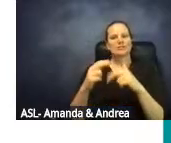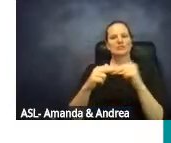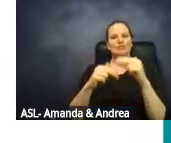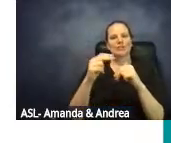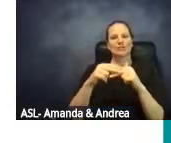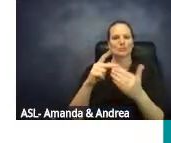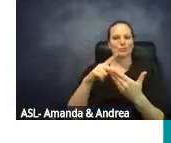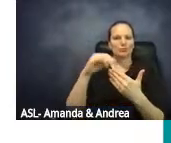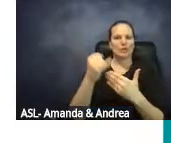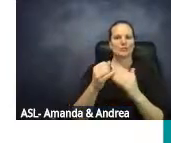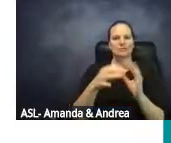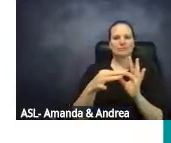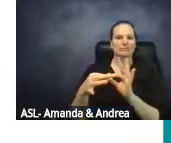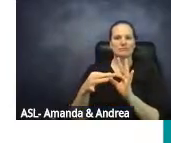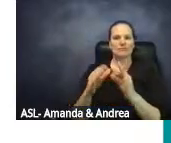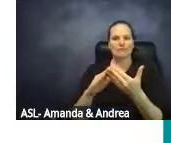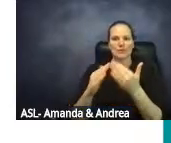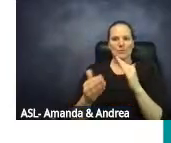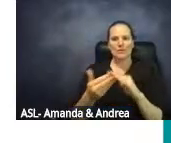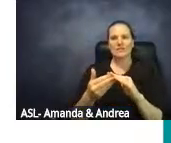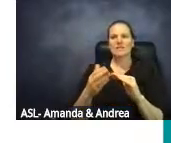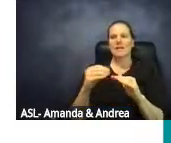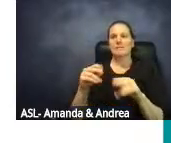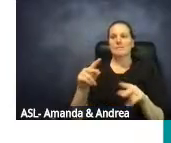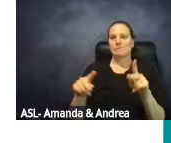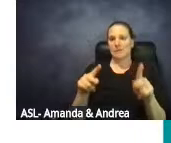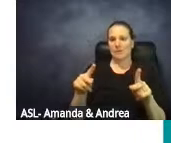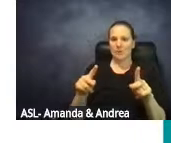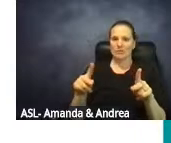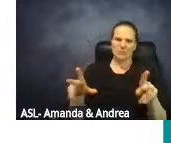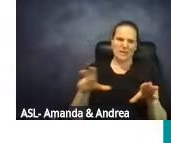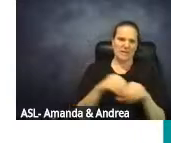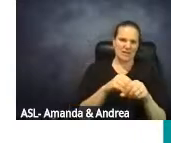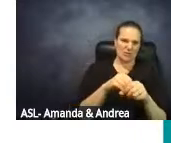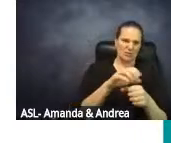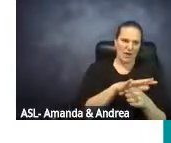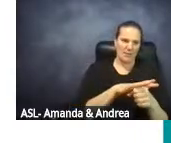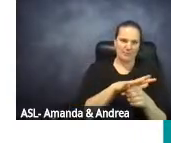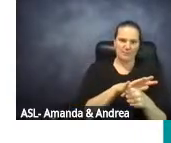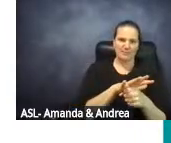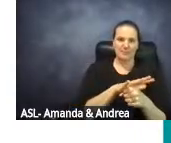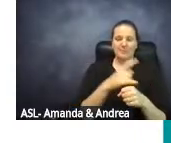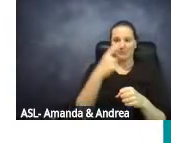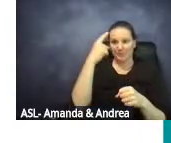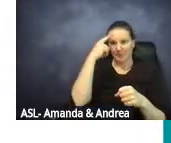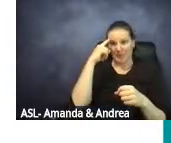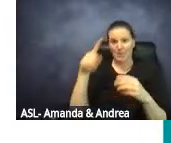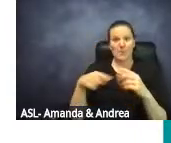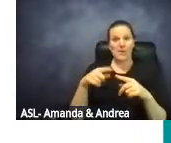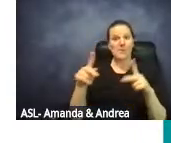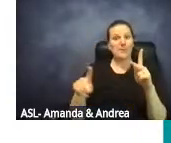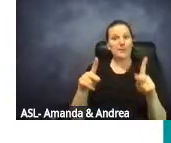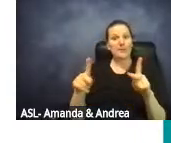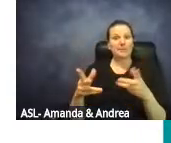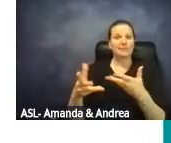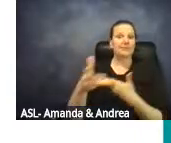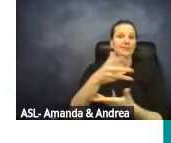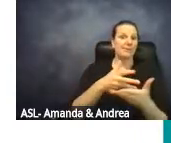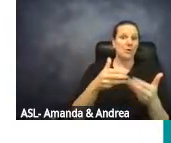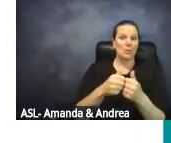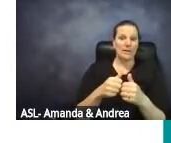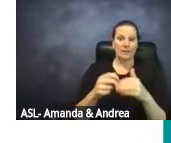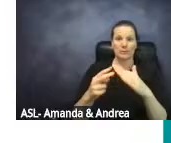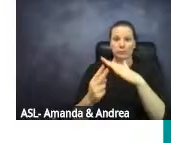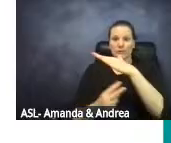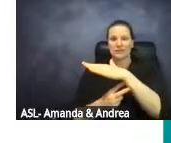literally about connecting communities and the people within and around them. And so thinking about people interacting with this bridge, whether